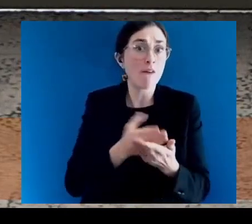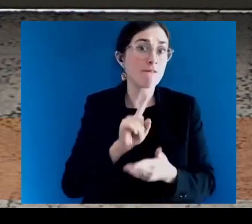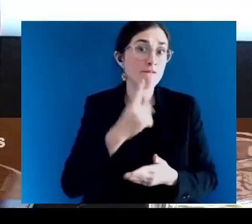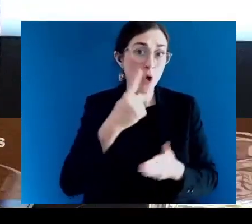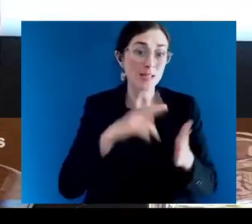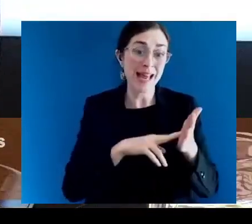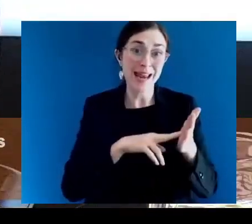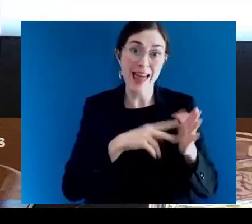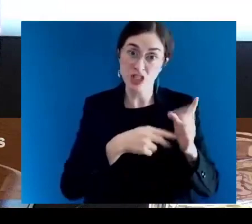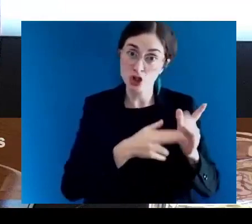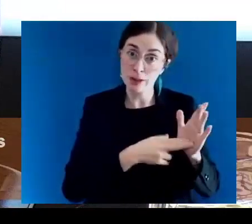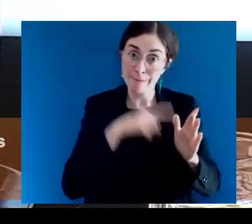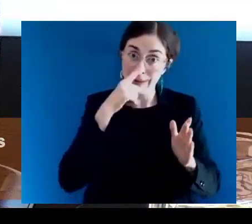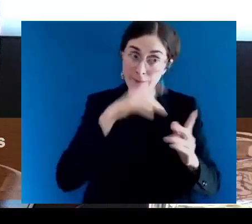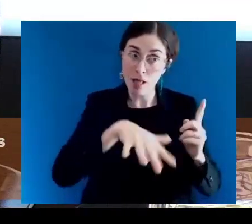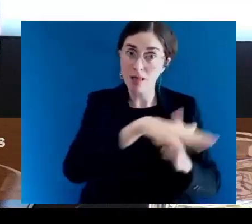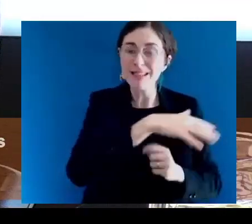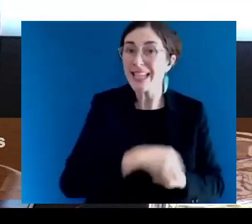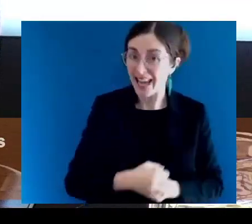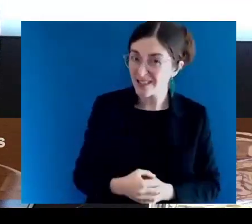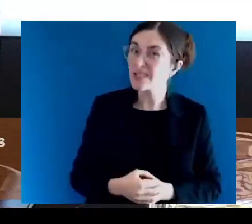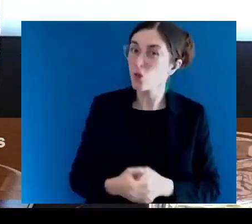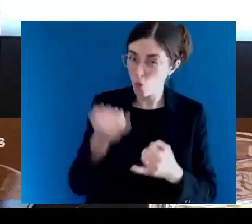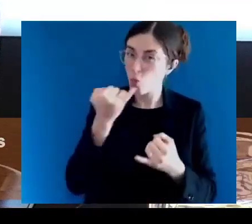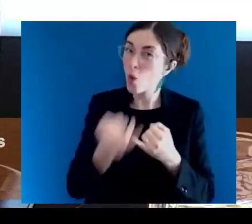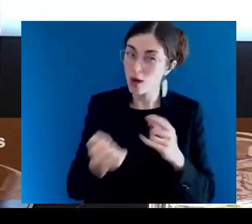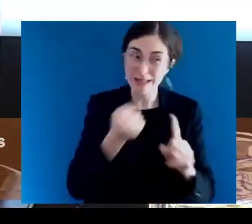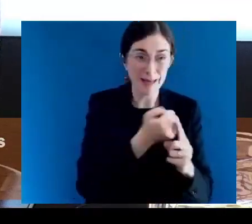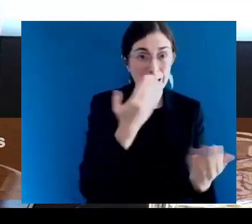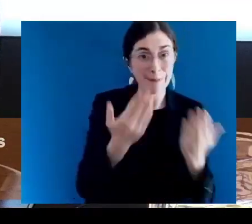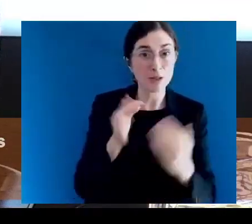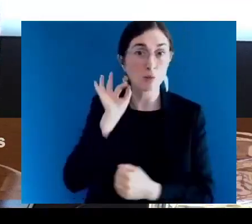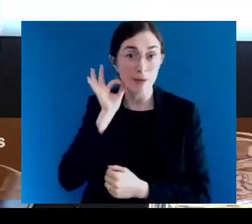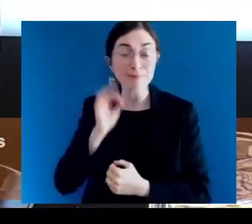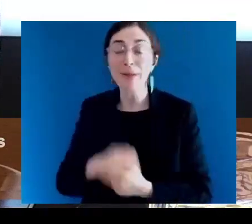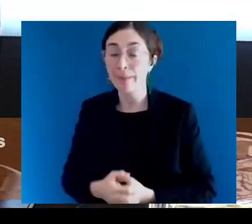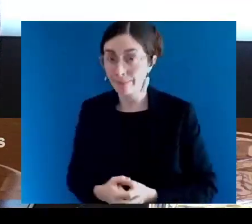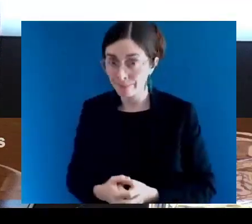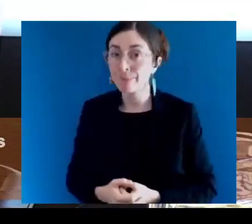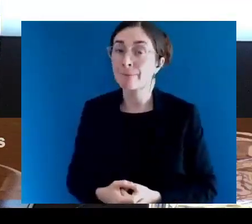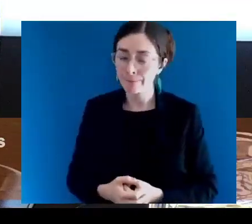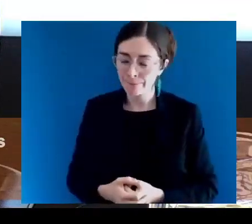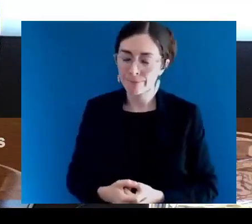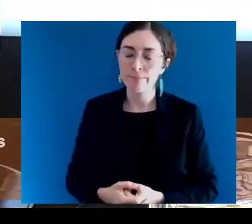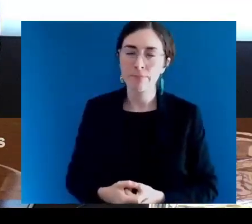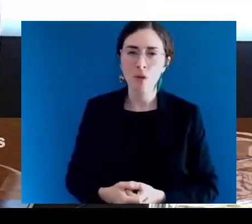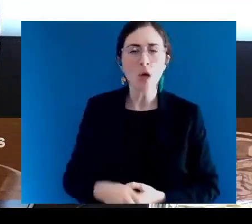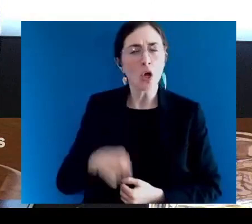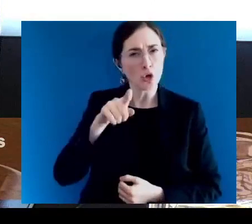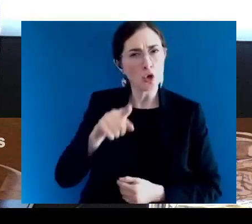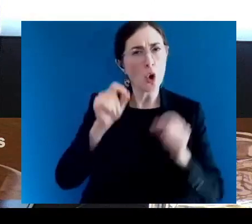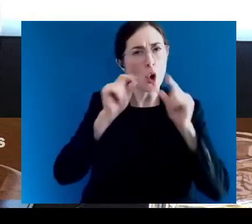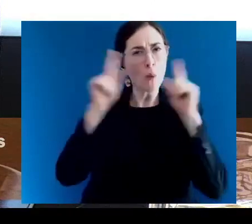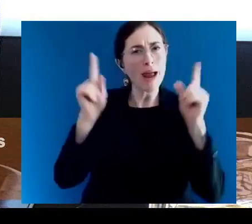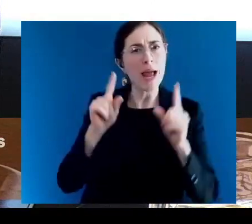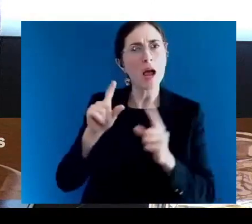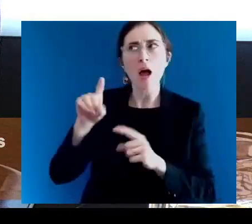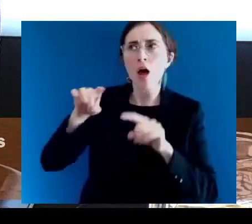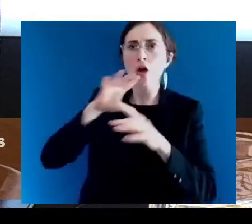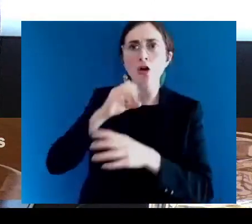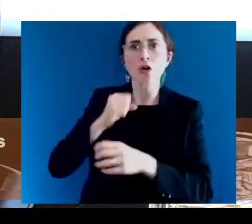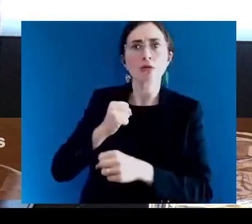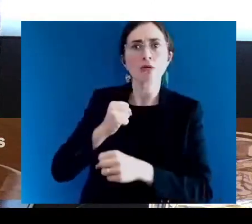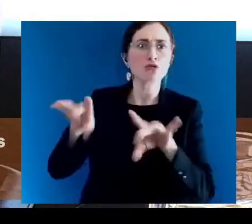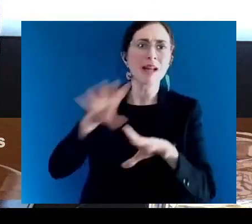so than any other peoples, yes. You'd be familiar with the Commonwealth First Annual Statement on Climate Change,